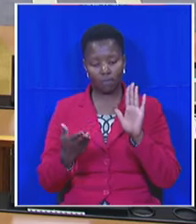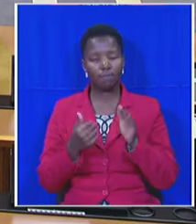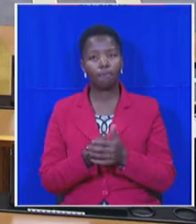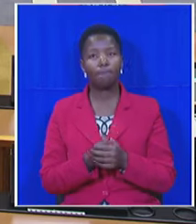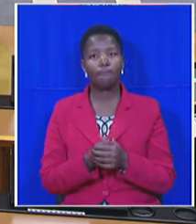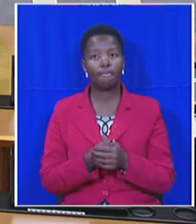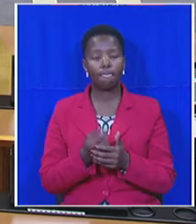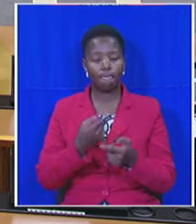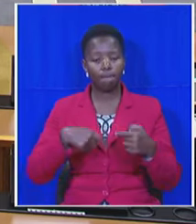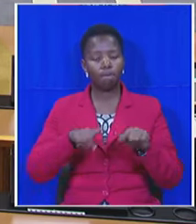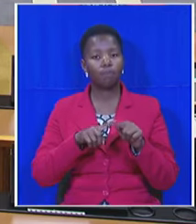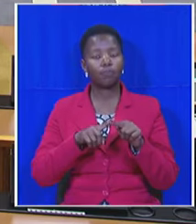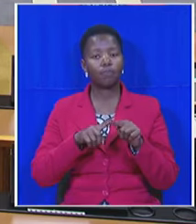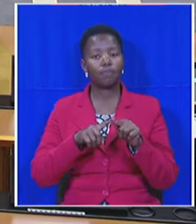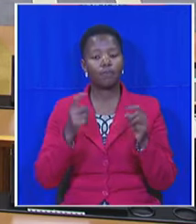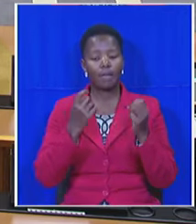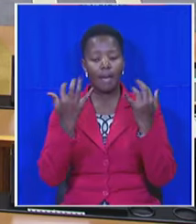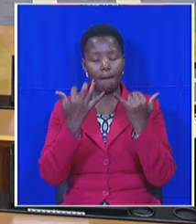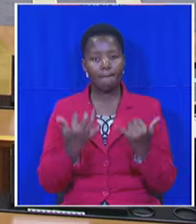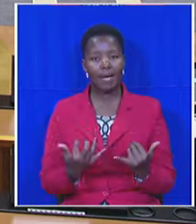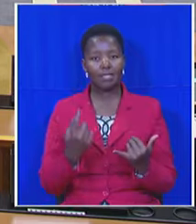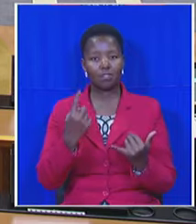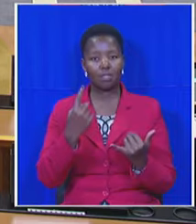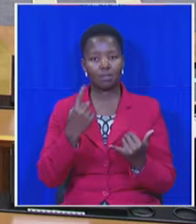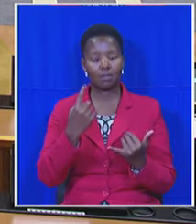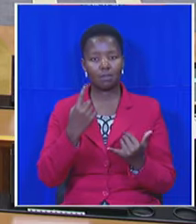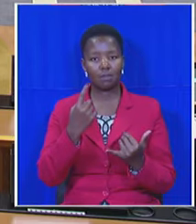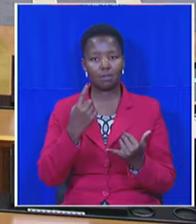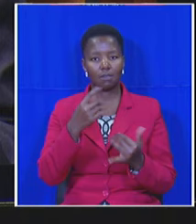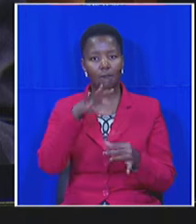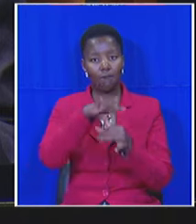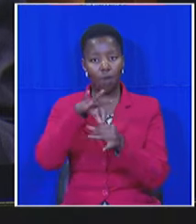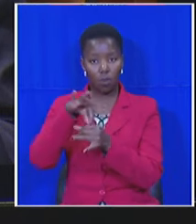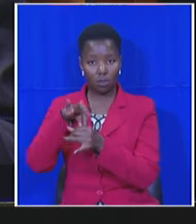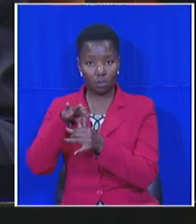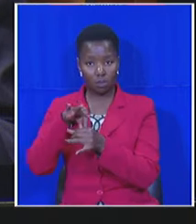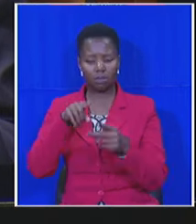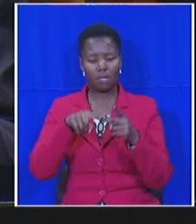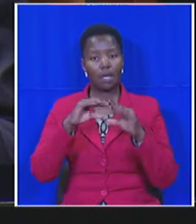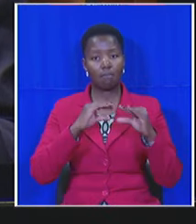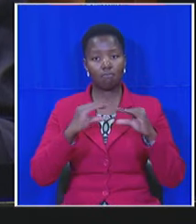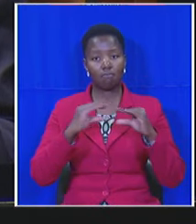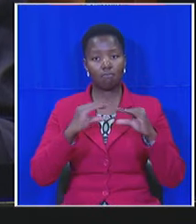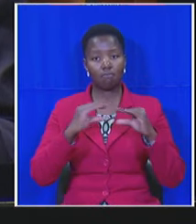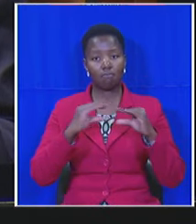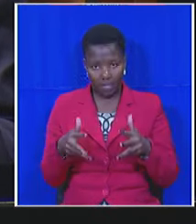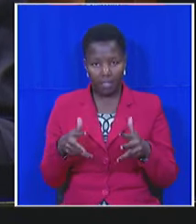Consideration of votes and schedule. Appropriation Bill. Thank you. The remarks I just made